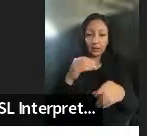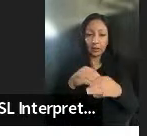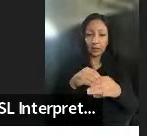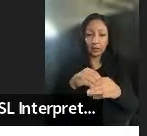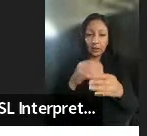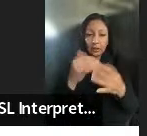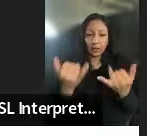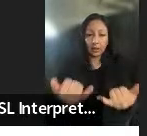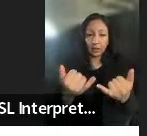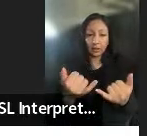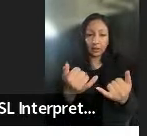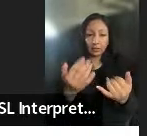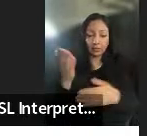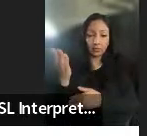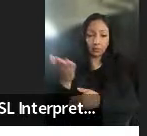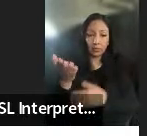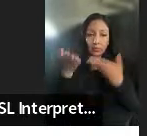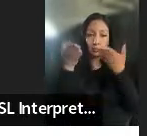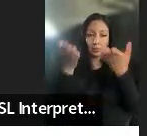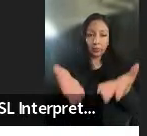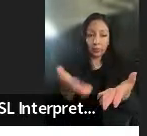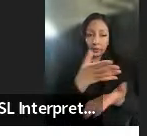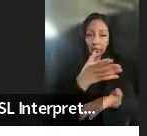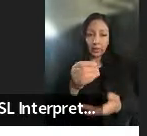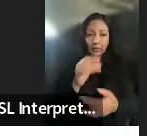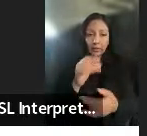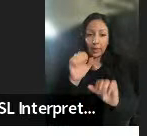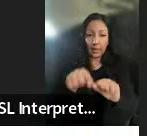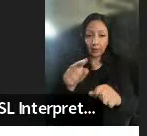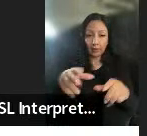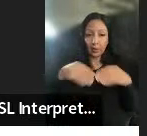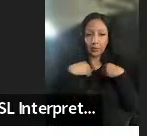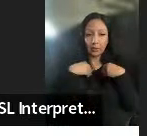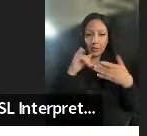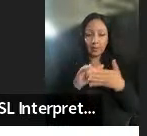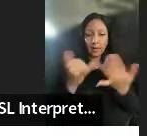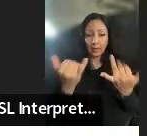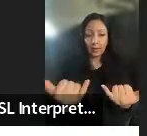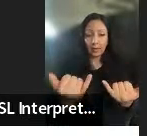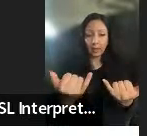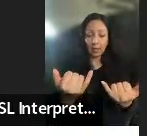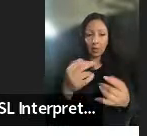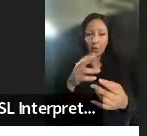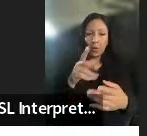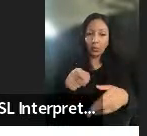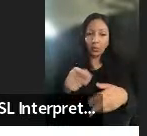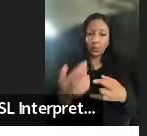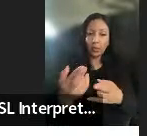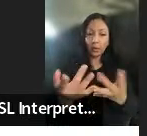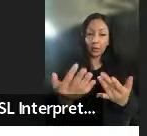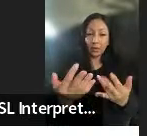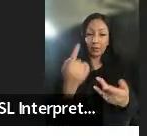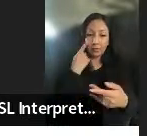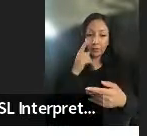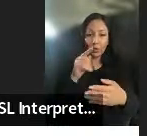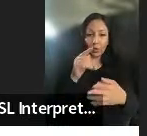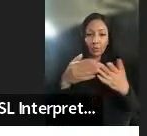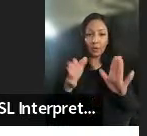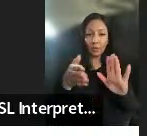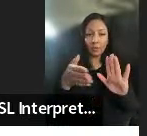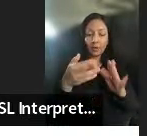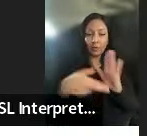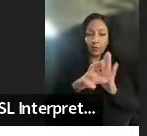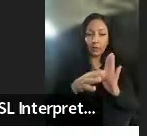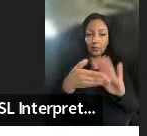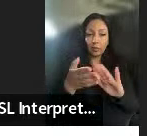current proposals? And are you accepting that currently, or are you waiting for the public review process to